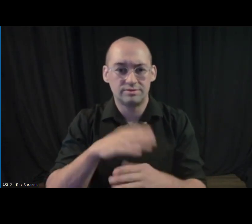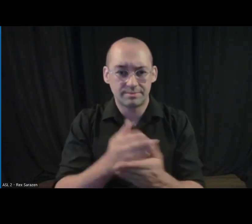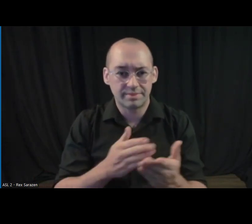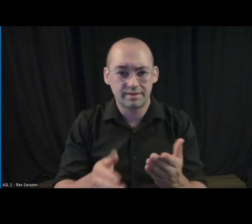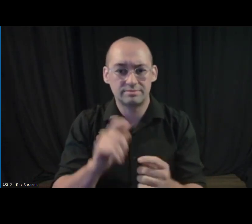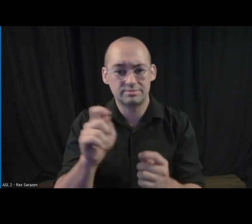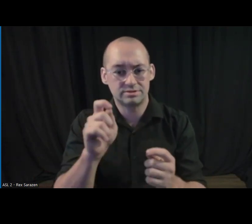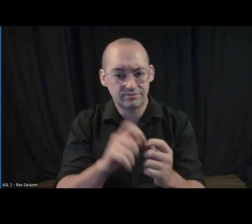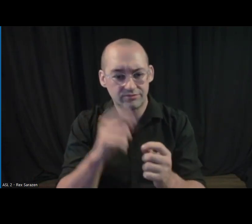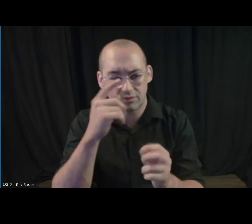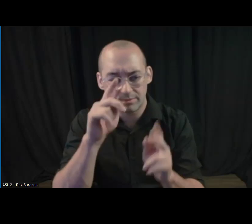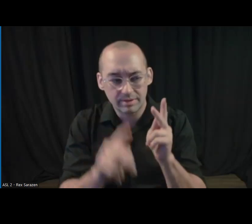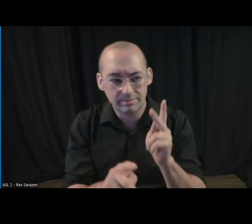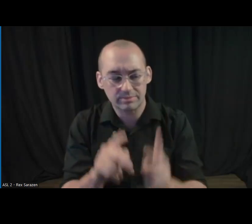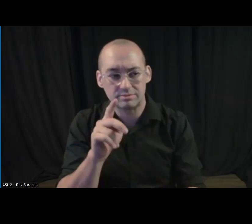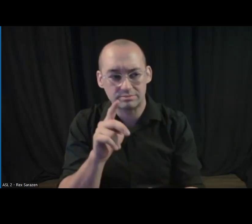people,